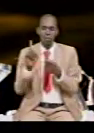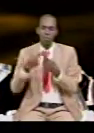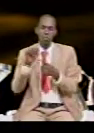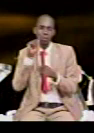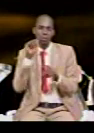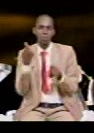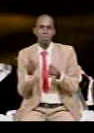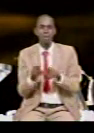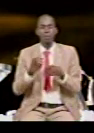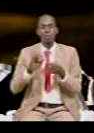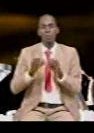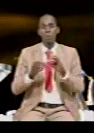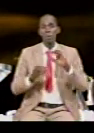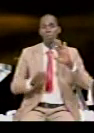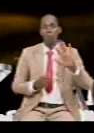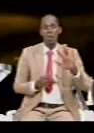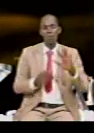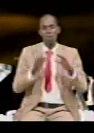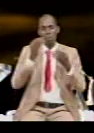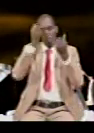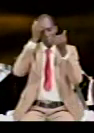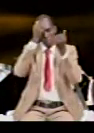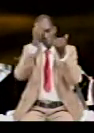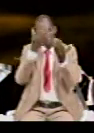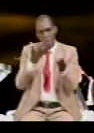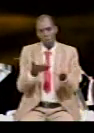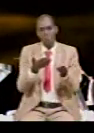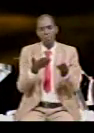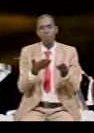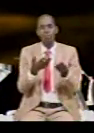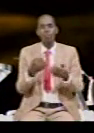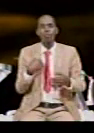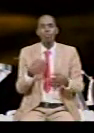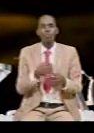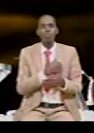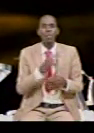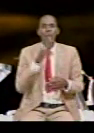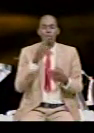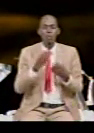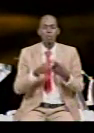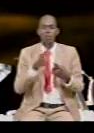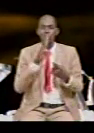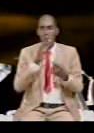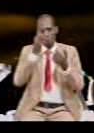then number five, obedience. We are to be obedient